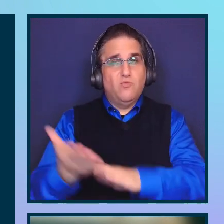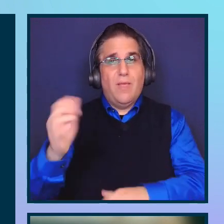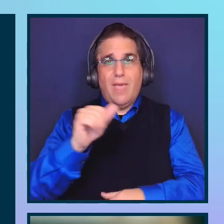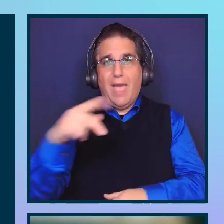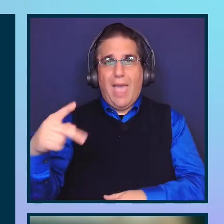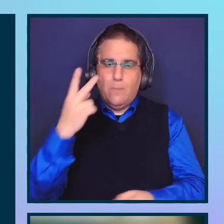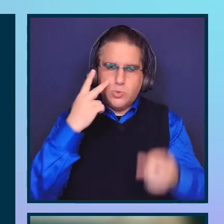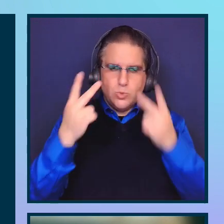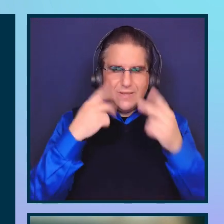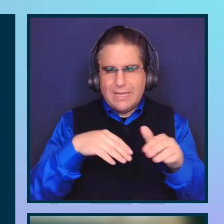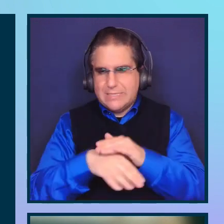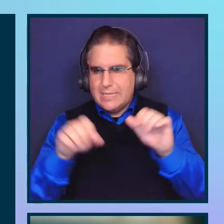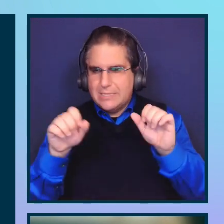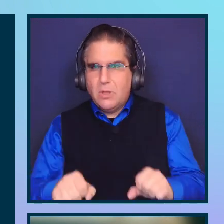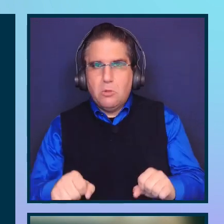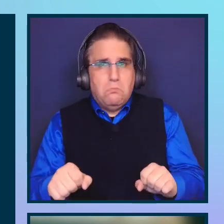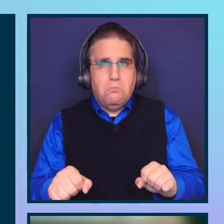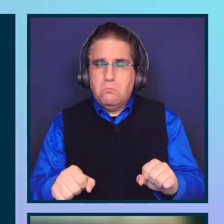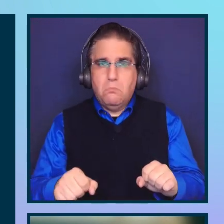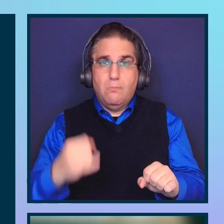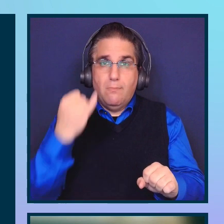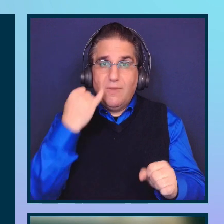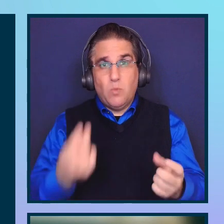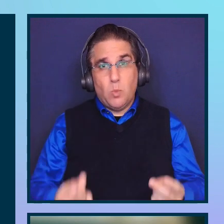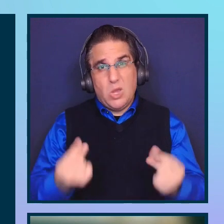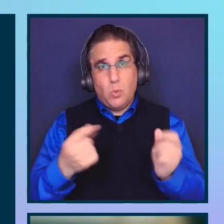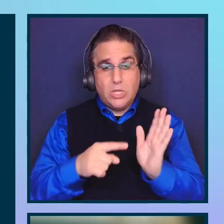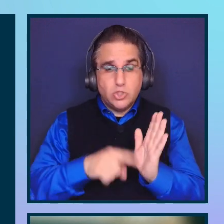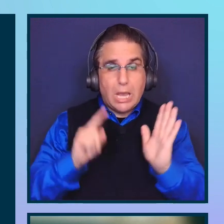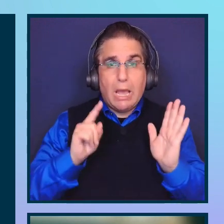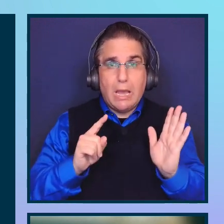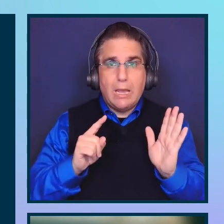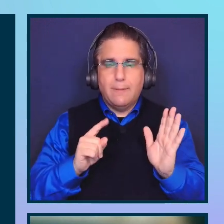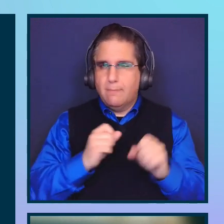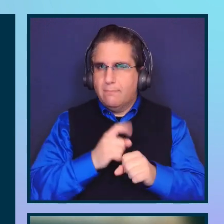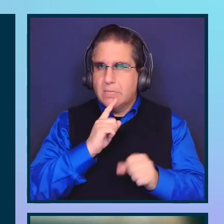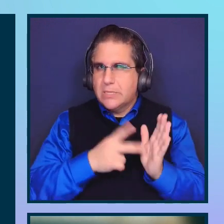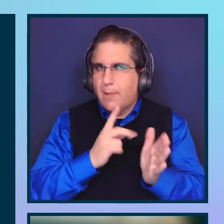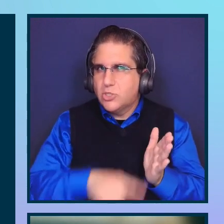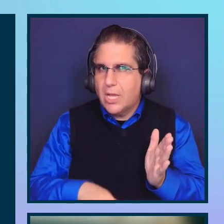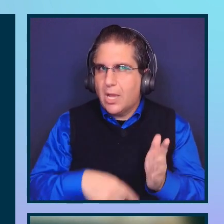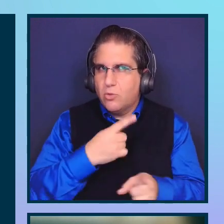is like. If you just want to do a quick check-in, make sure you're on the right track.